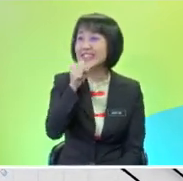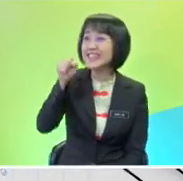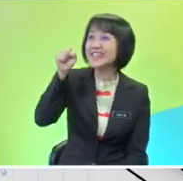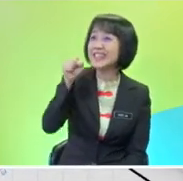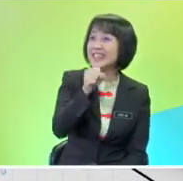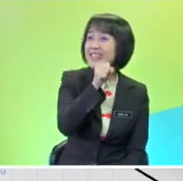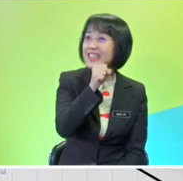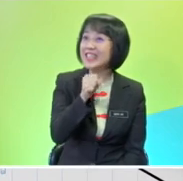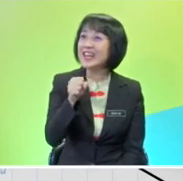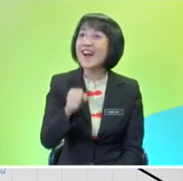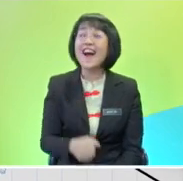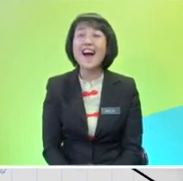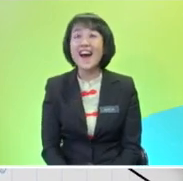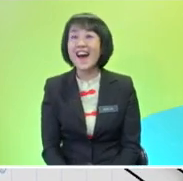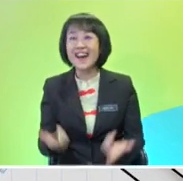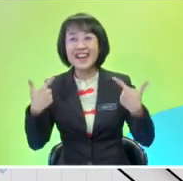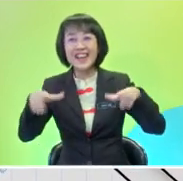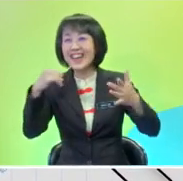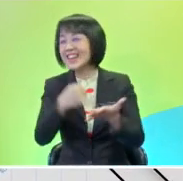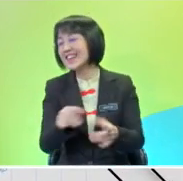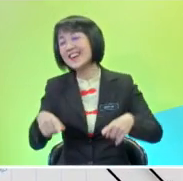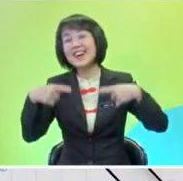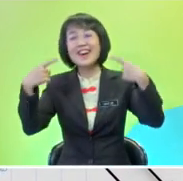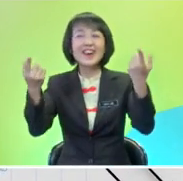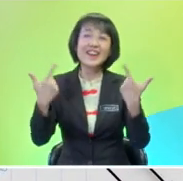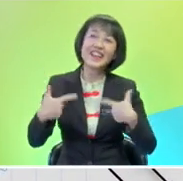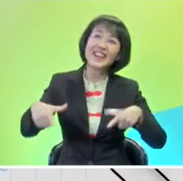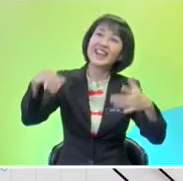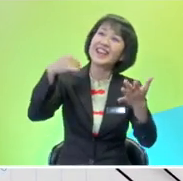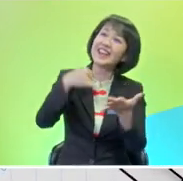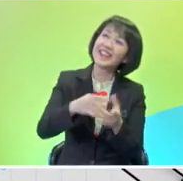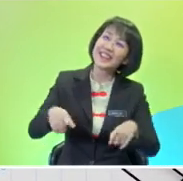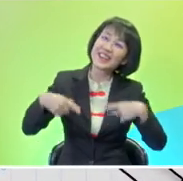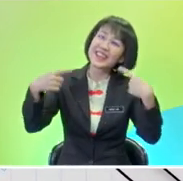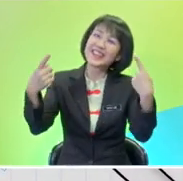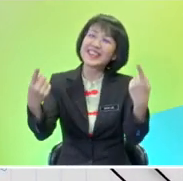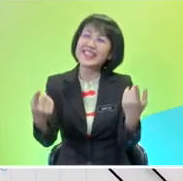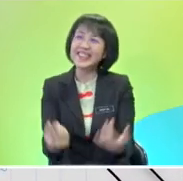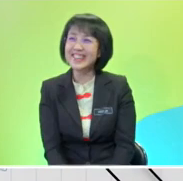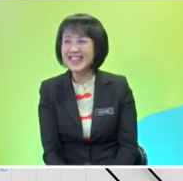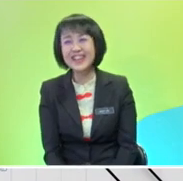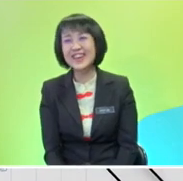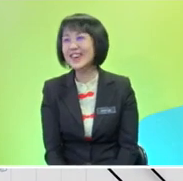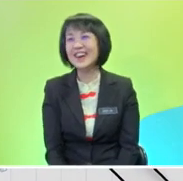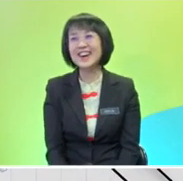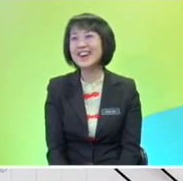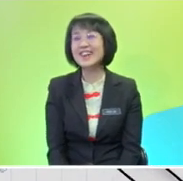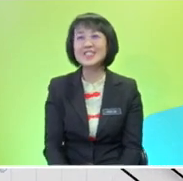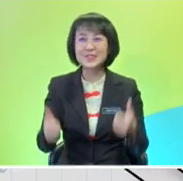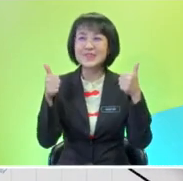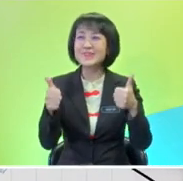Let it go, let it go. Can't hold it back anymore. Let it